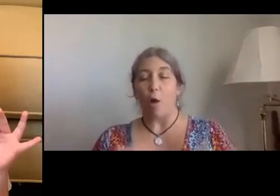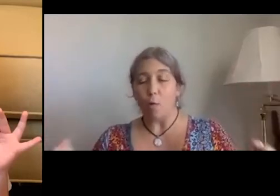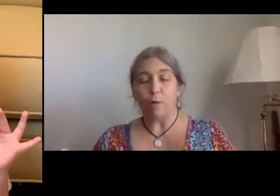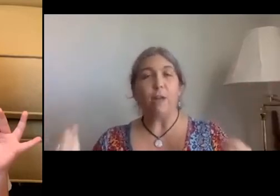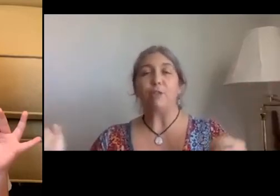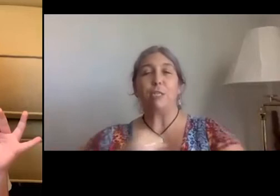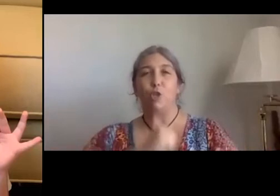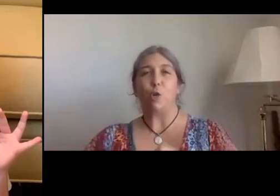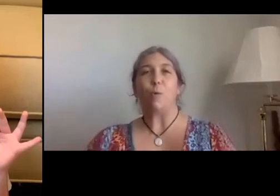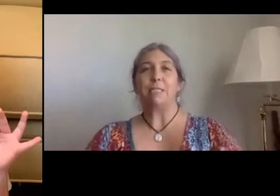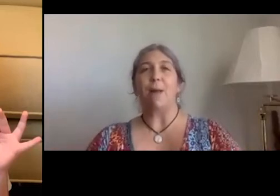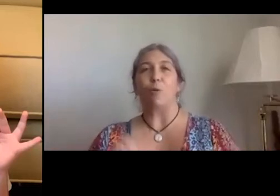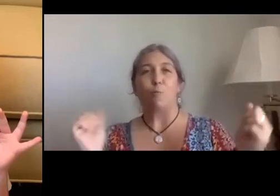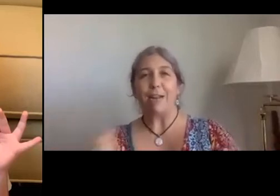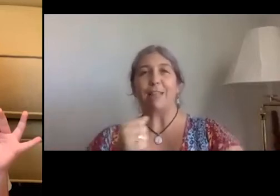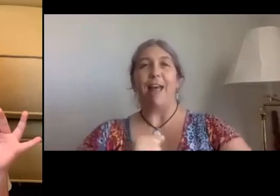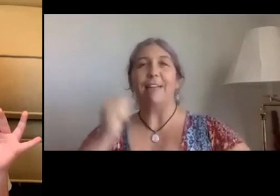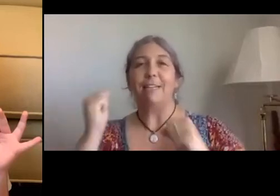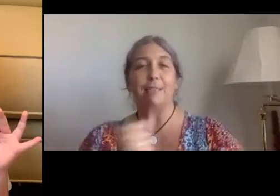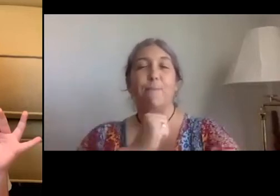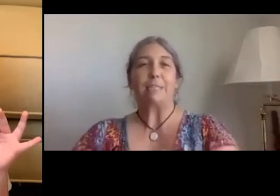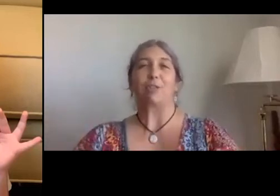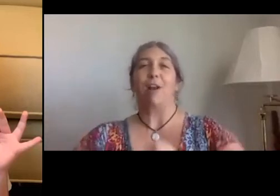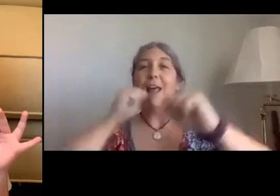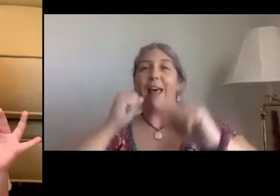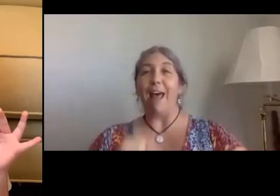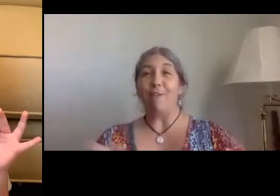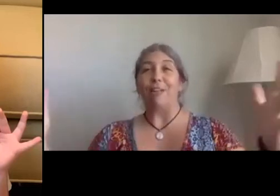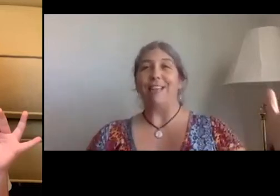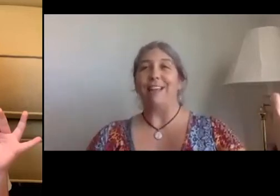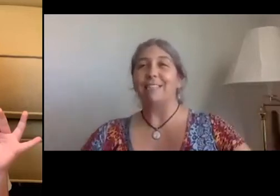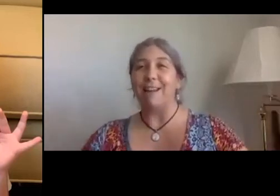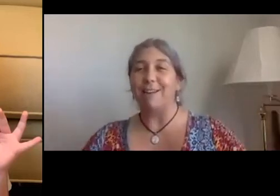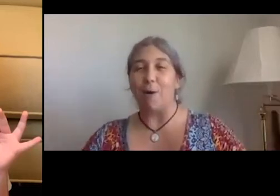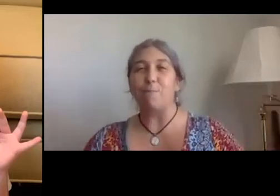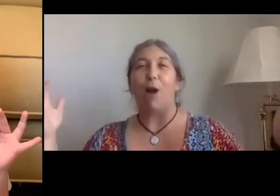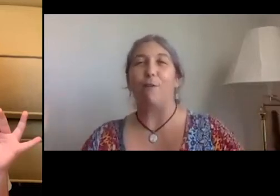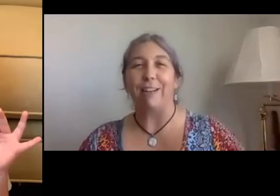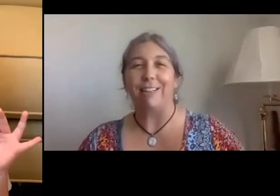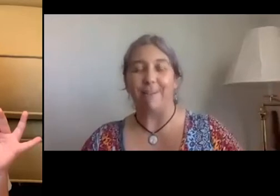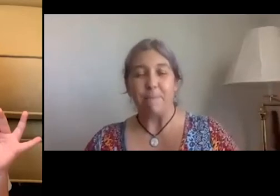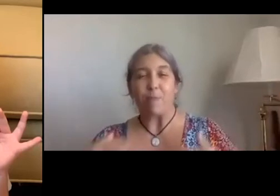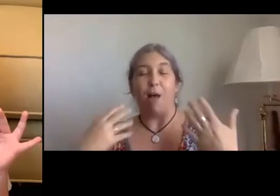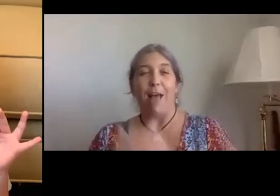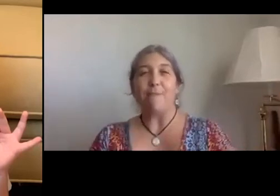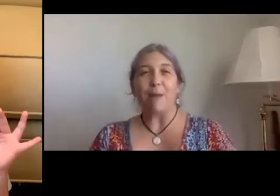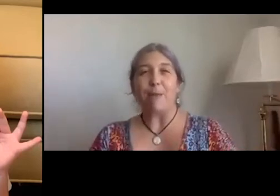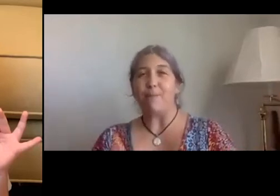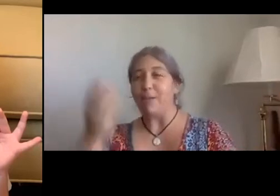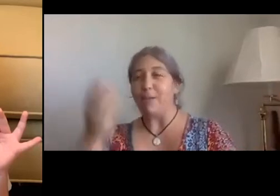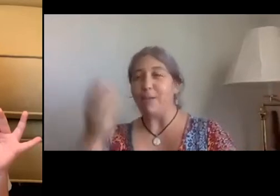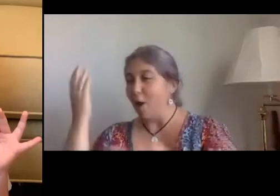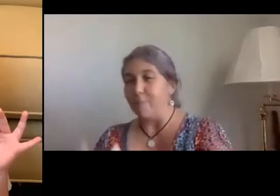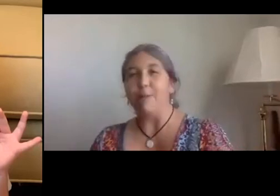thought, oh good, she's due in December, right at the end of the semester. Everything is gonna go perfectly. I'll have my